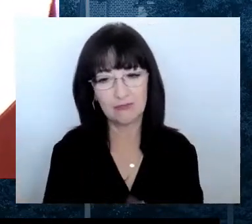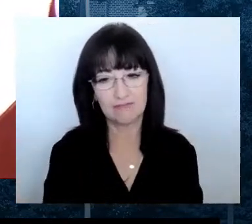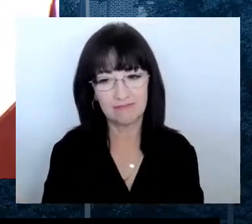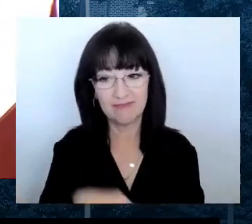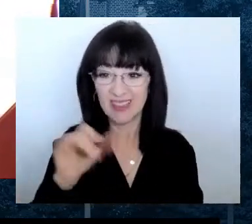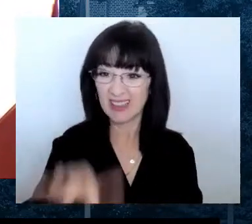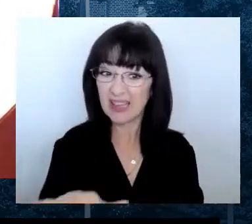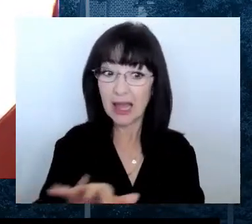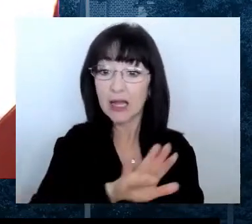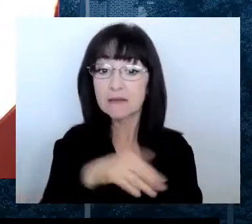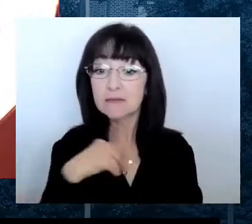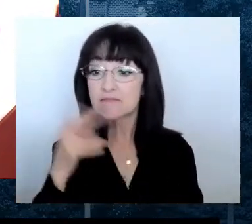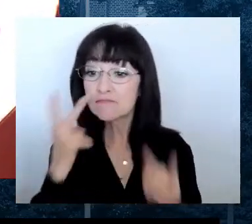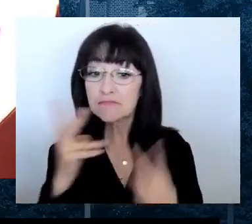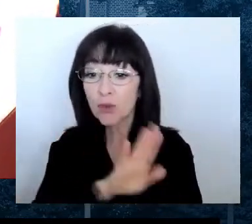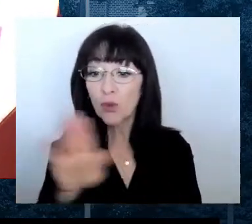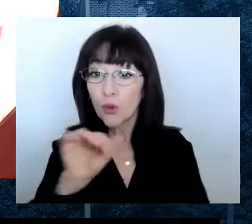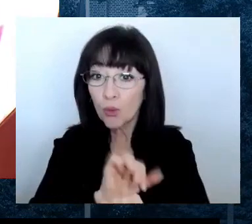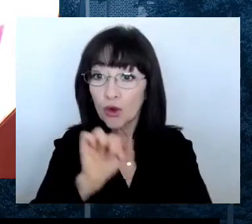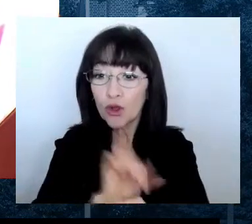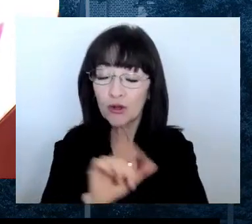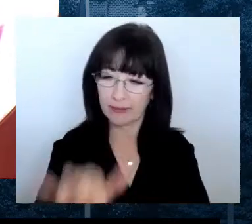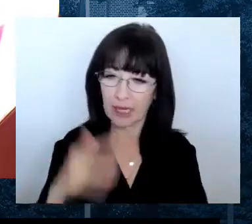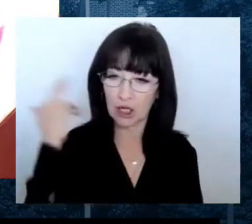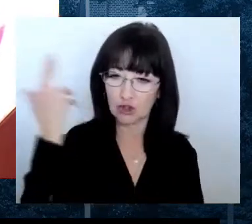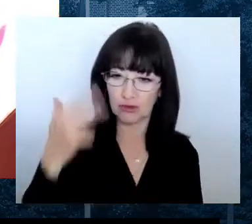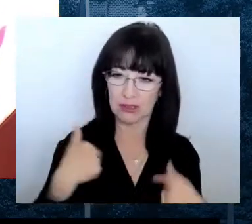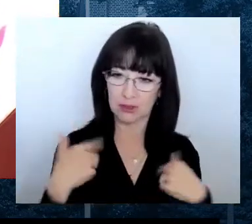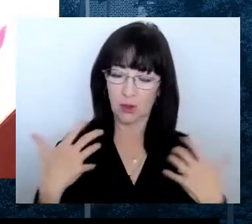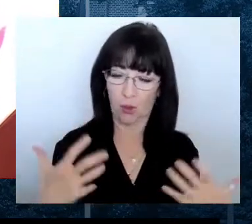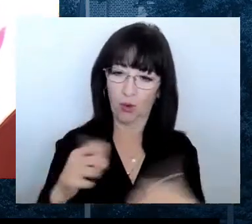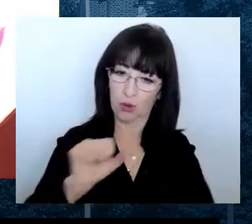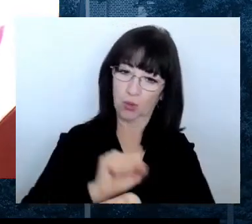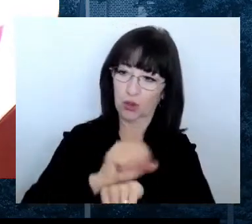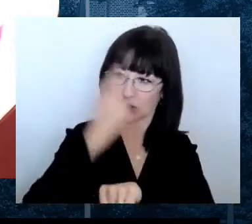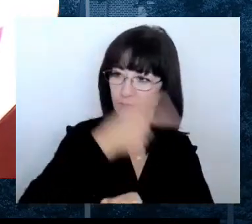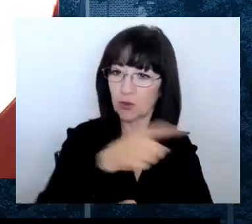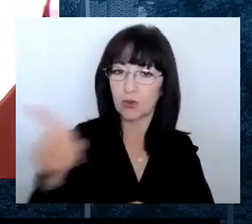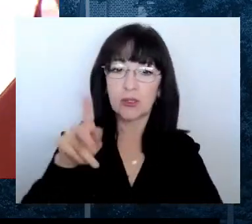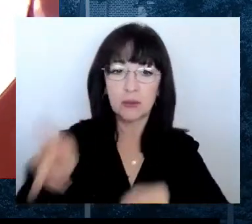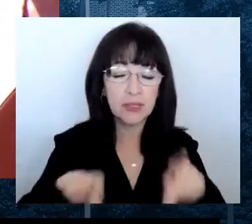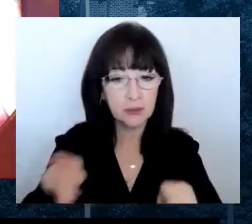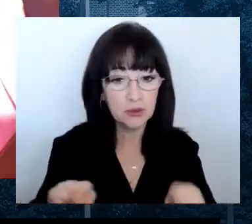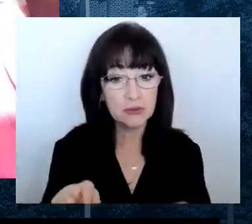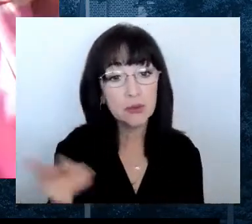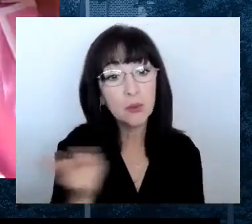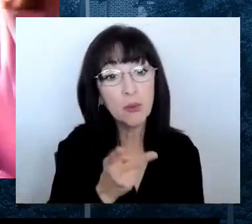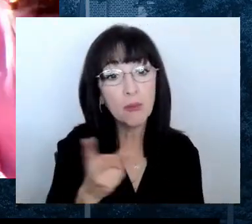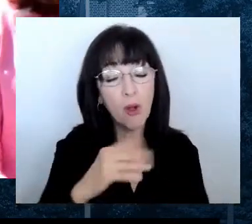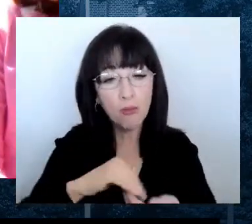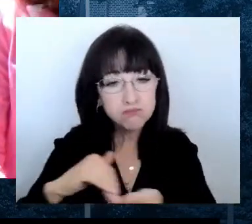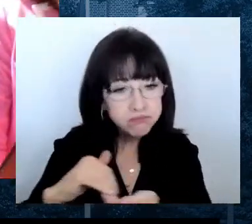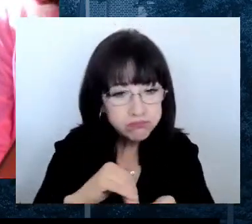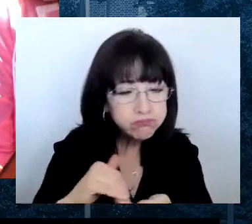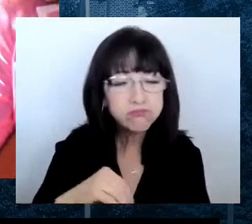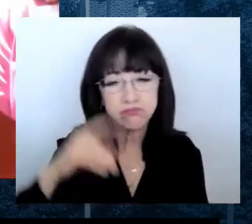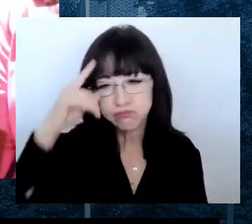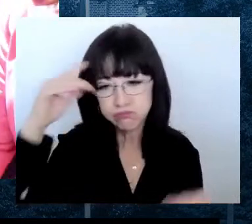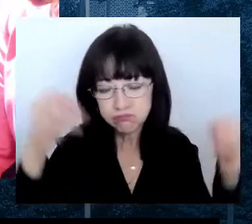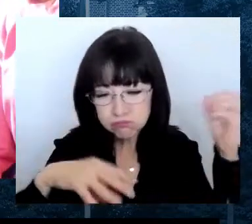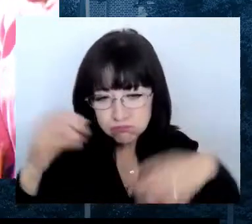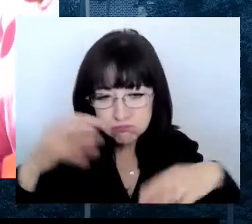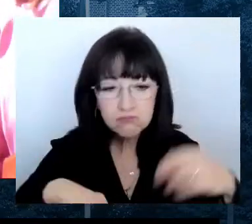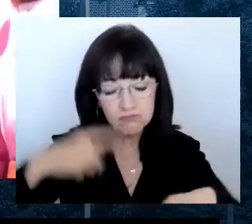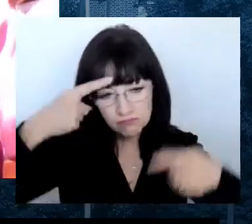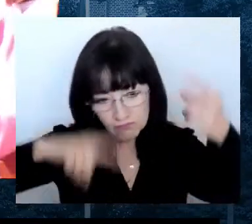They were collaborative. They made thoughtful compromises. They listened. They